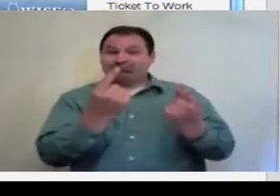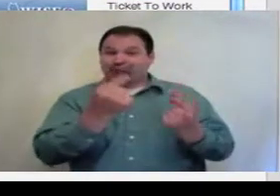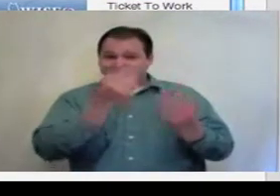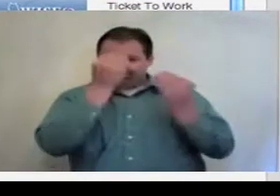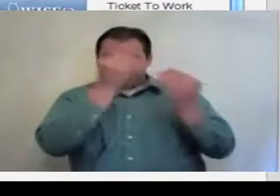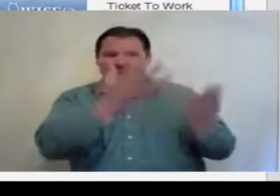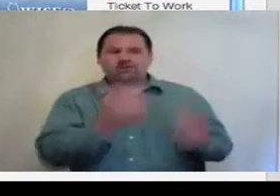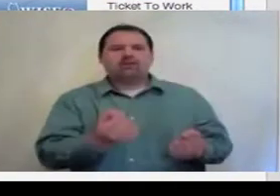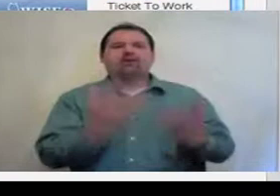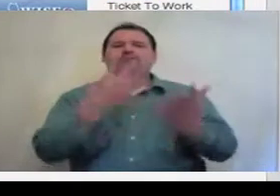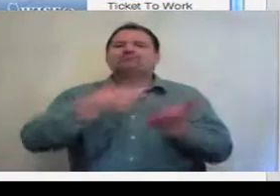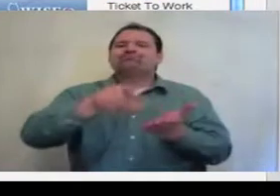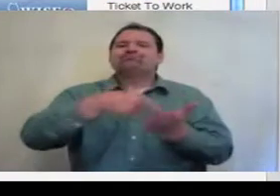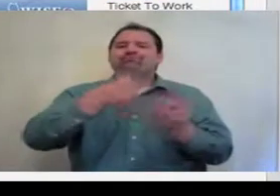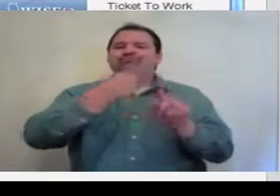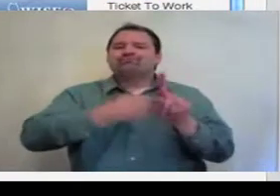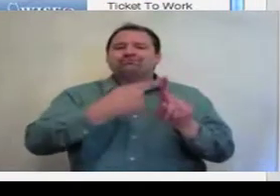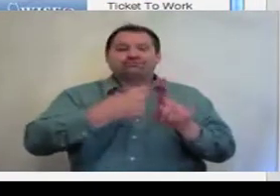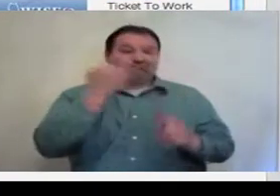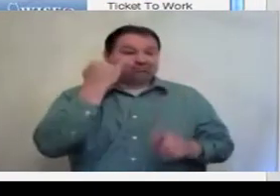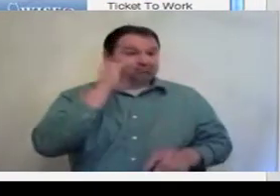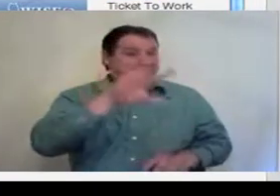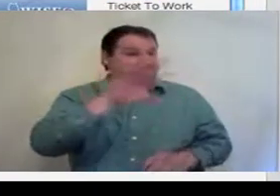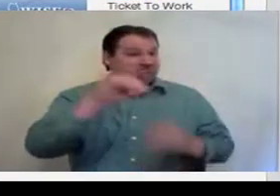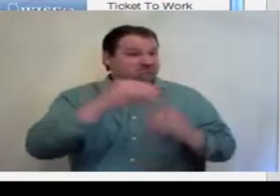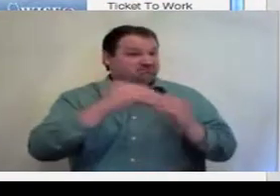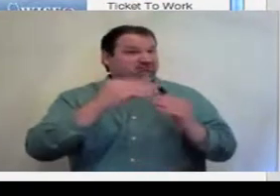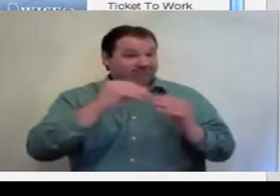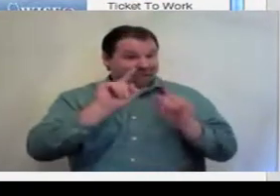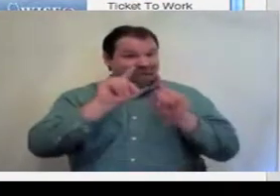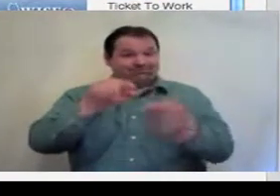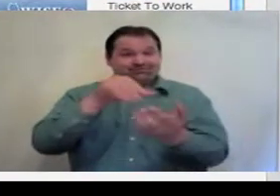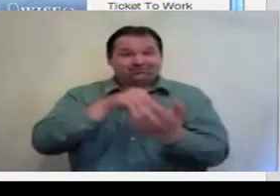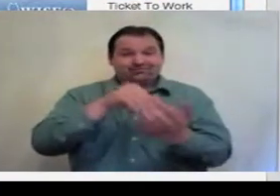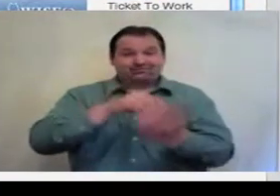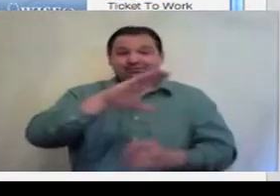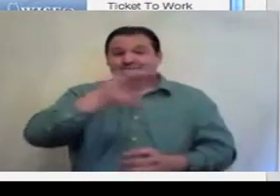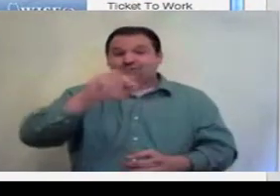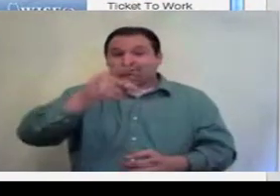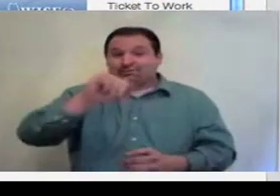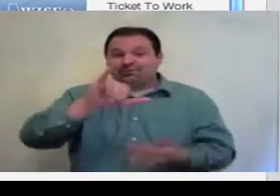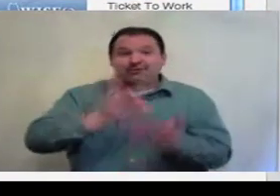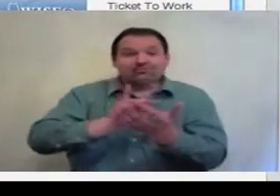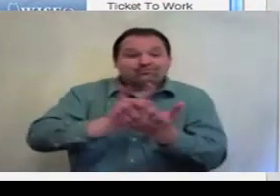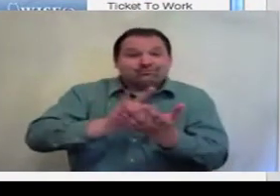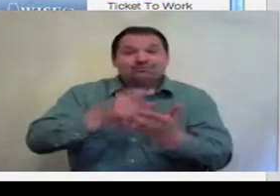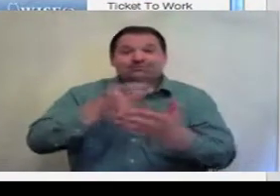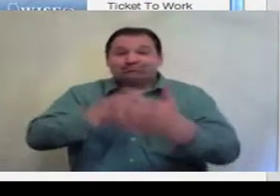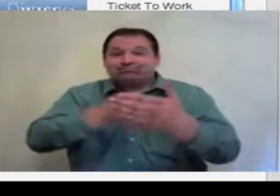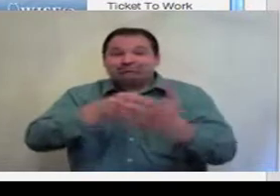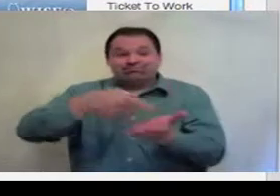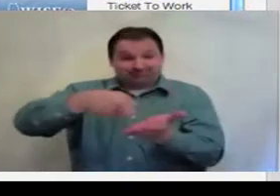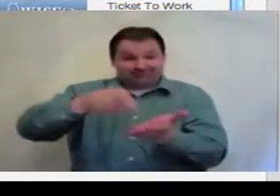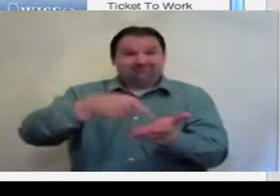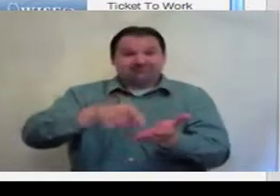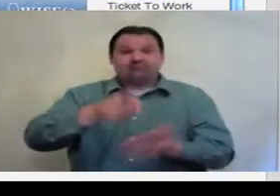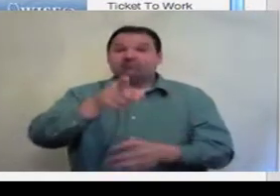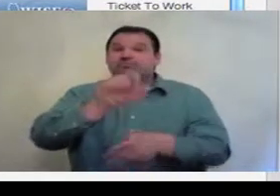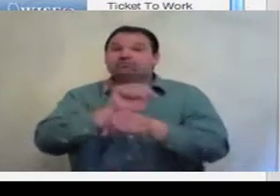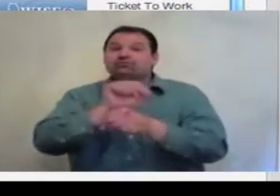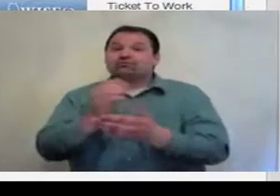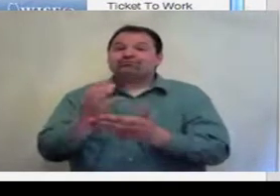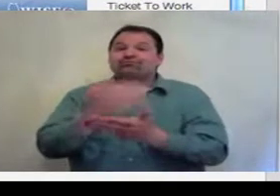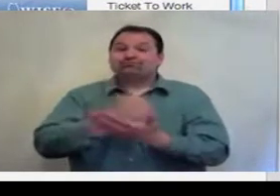monthly. If, say, you're paying $50 a month for doctor's visits, copays, and medication costs, and you're earning